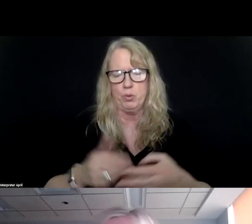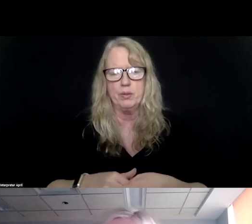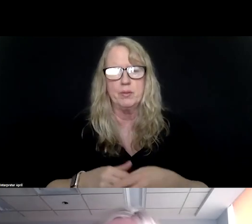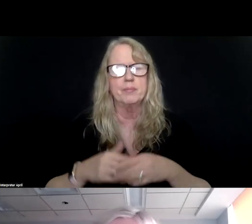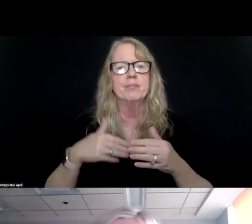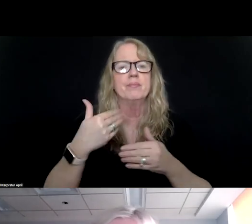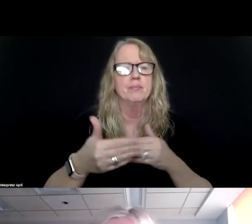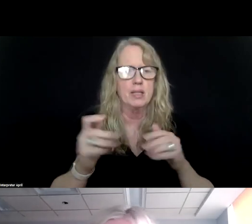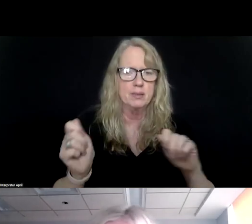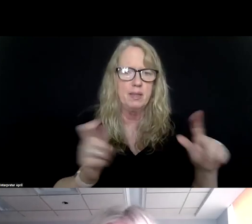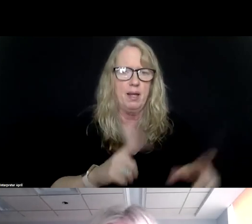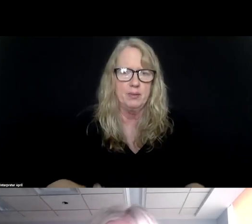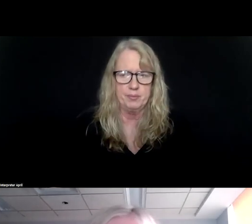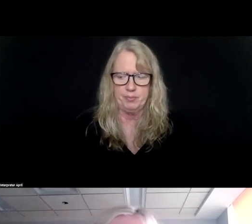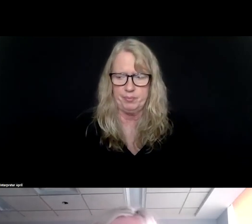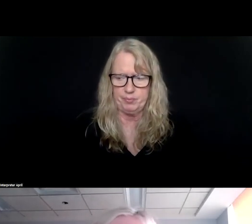slide.